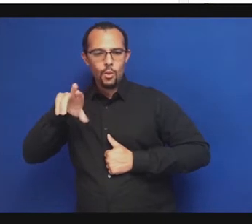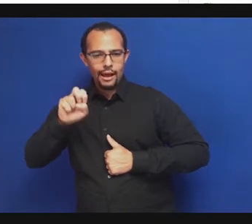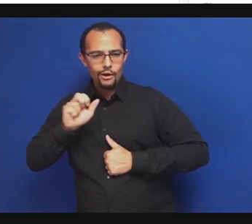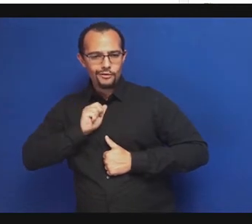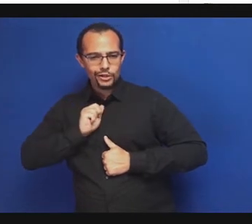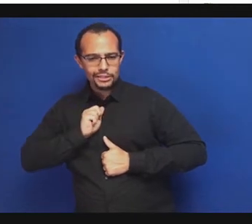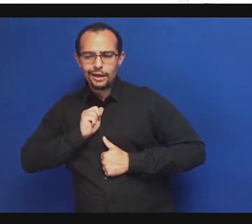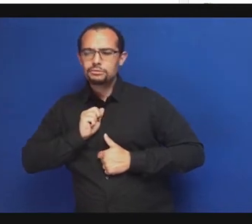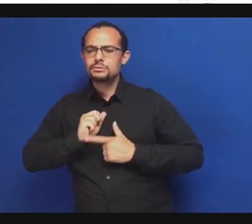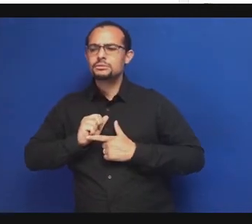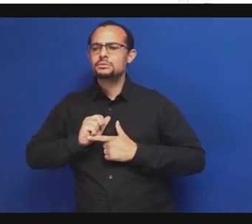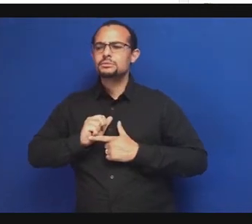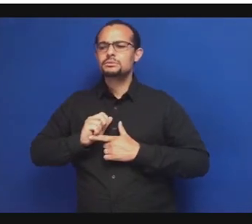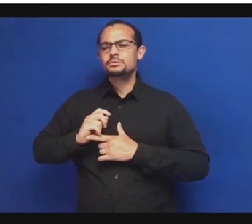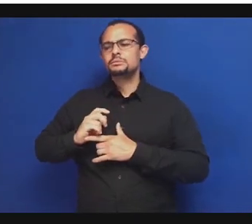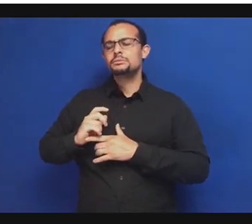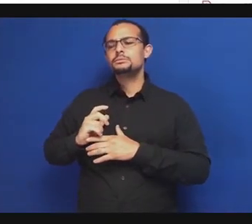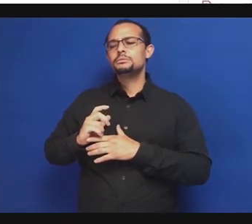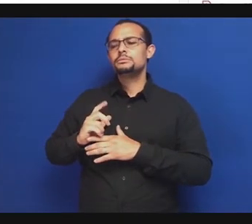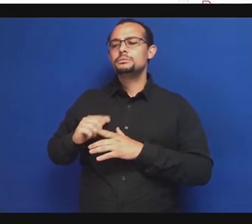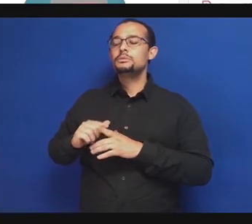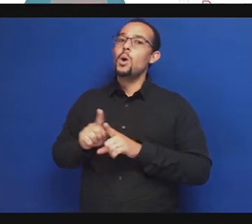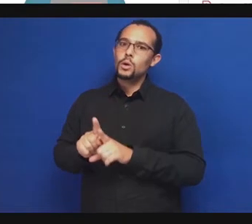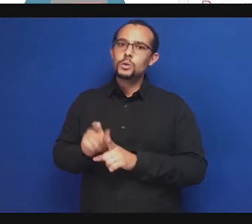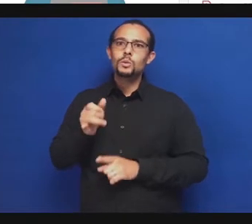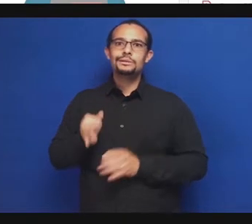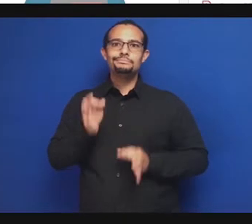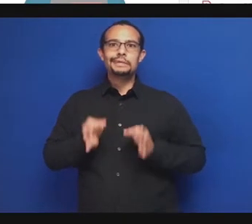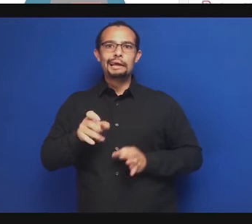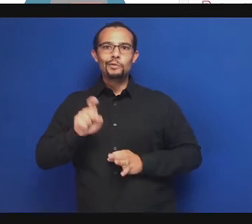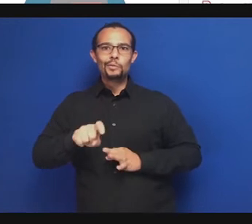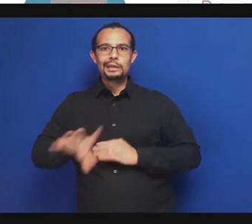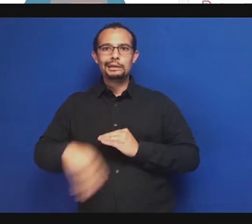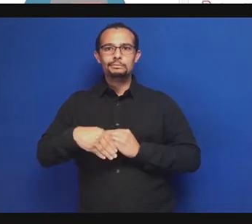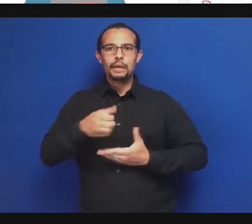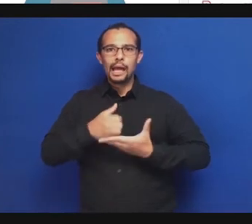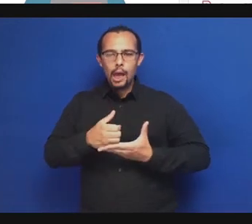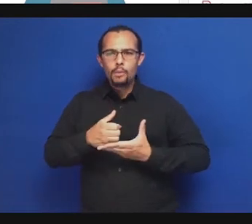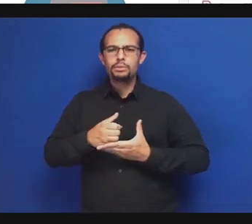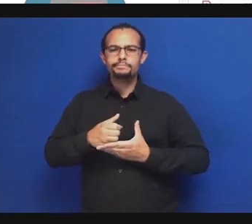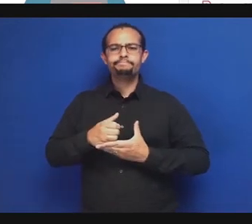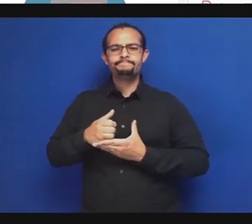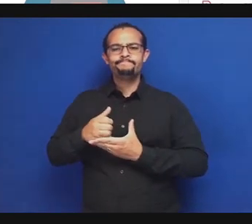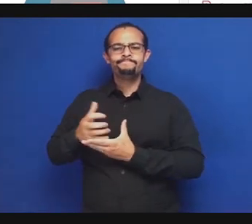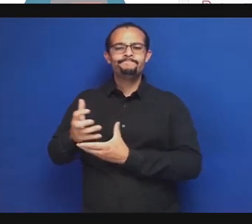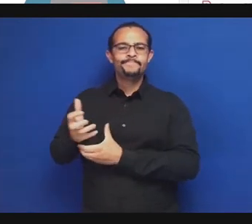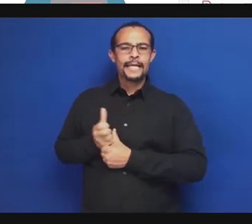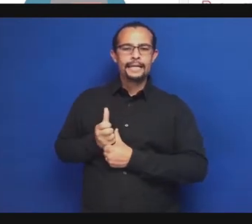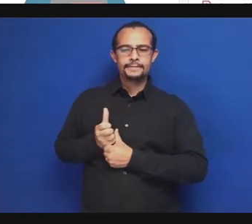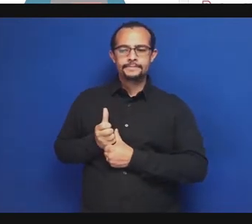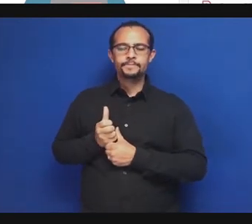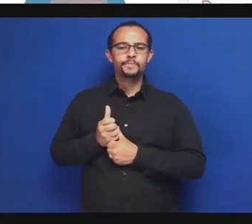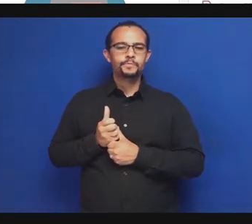you to access. If you remember, we talked about those things that the